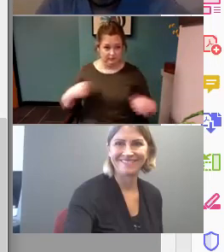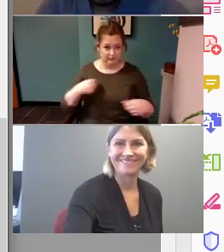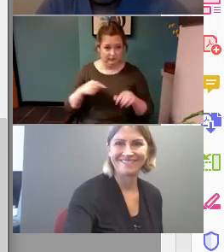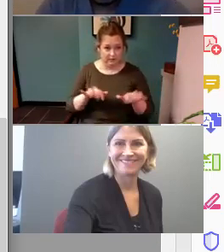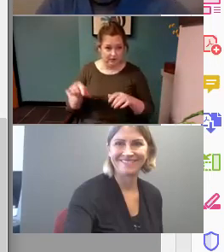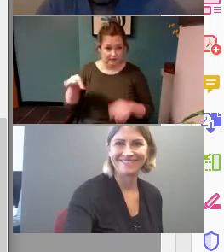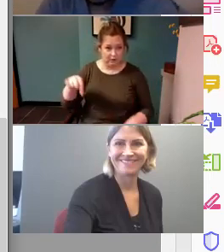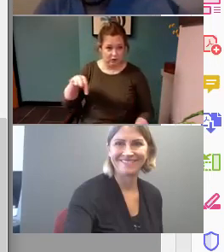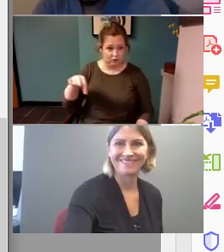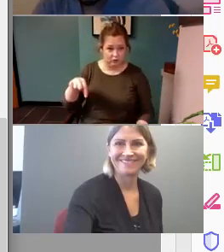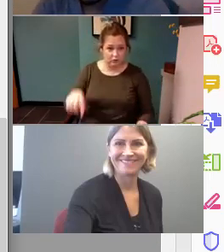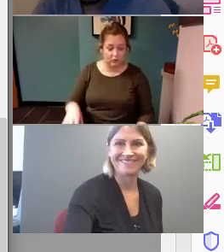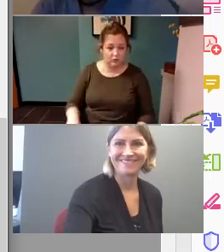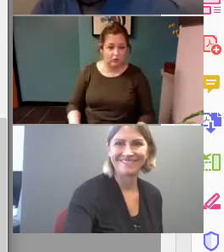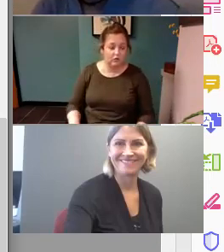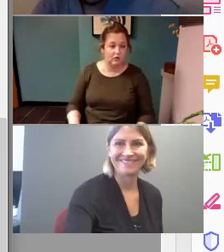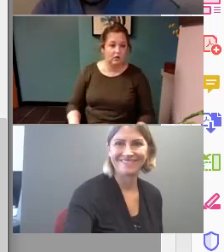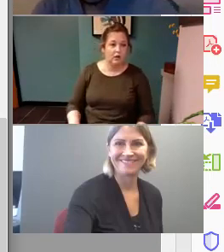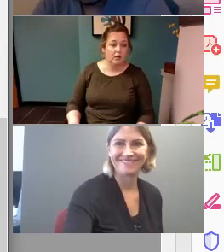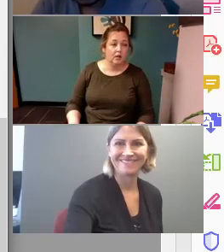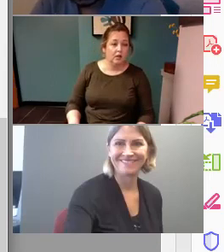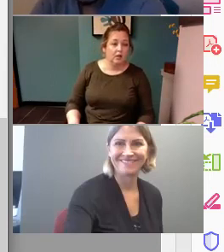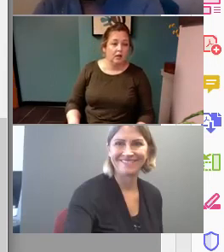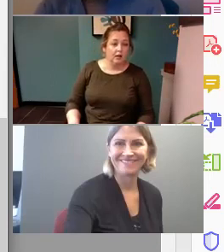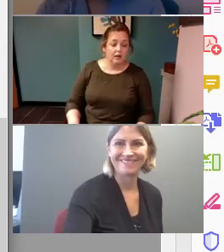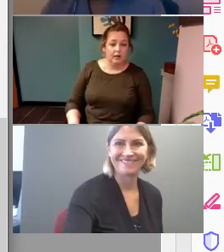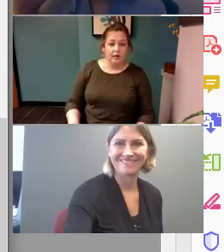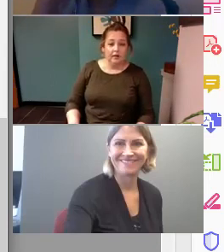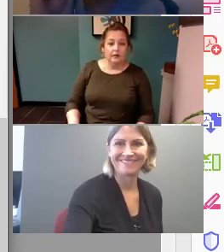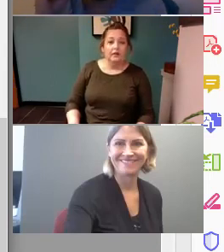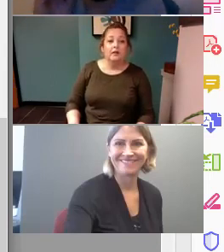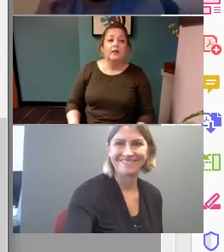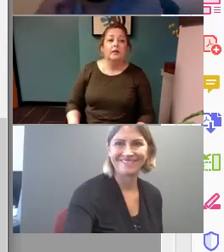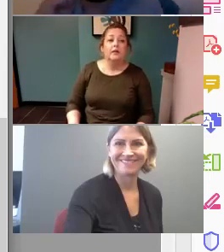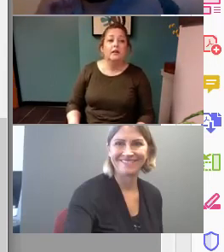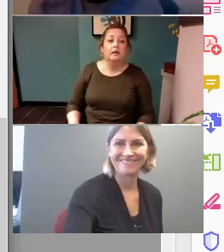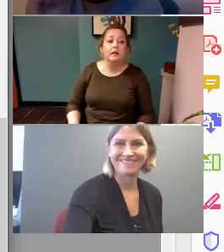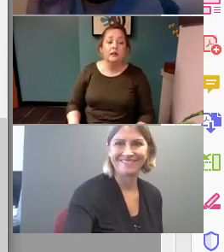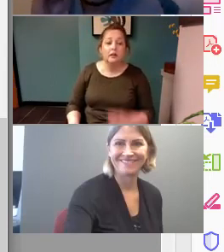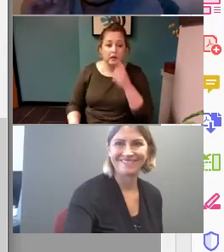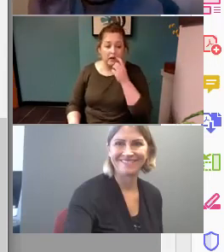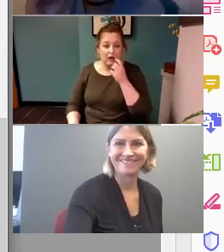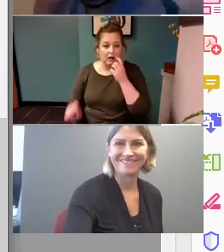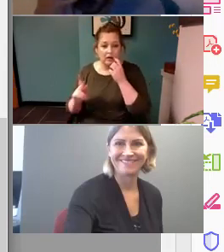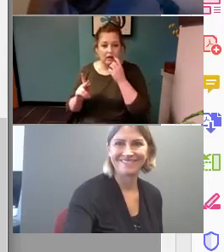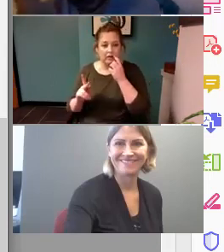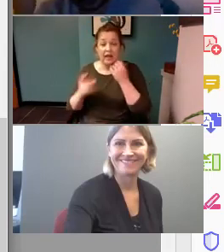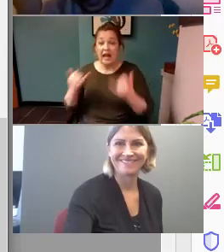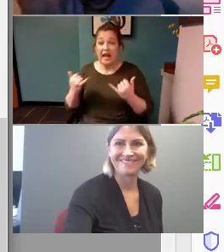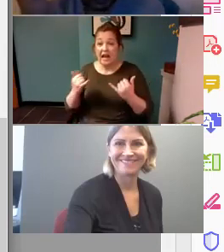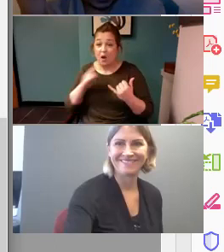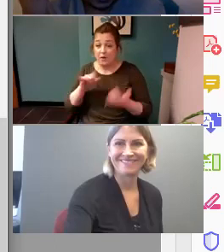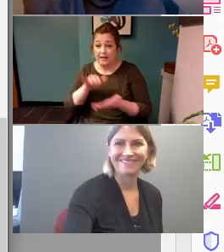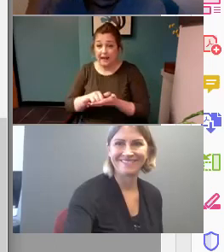are. Now, Control X. Is this n log n? So I